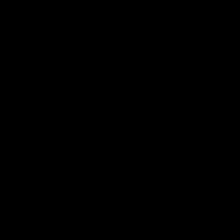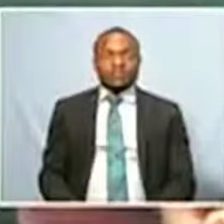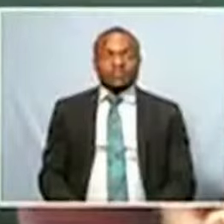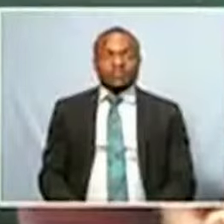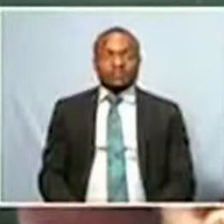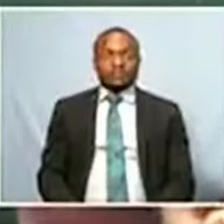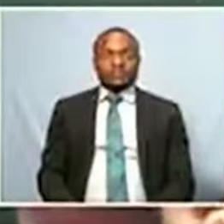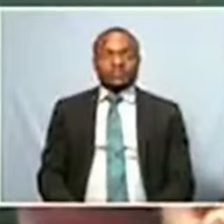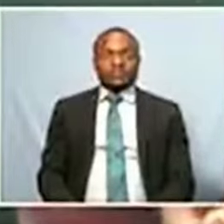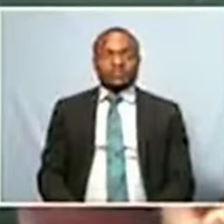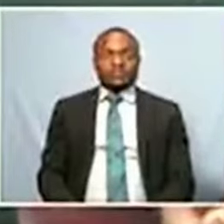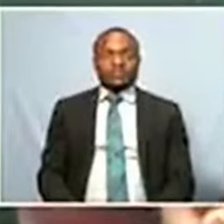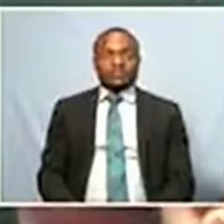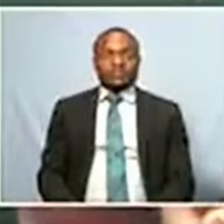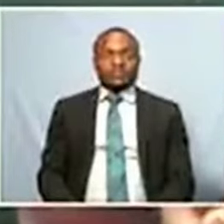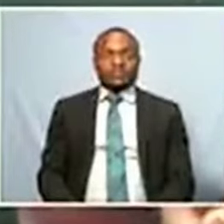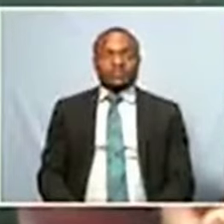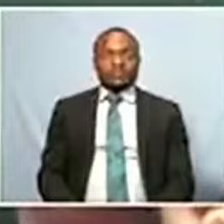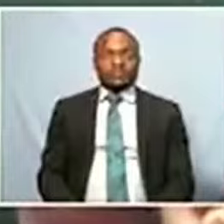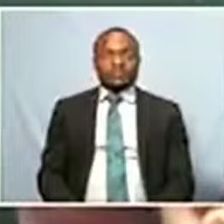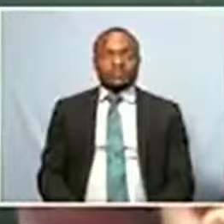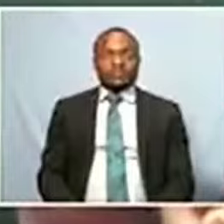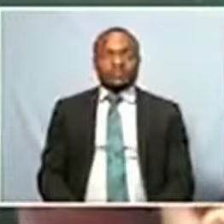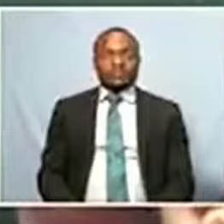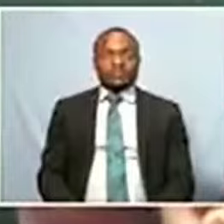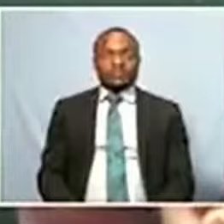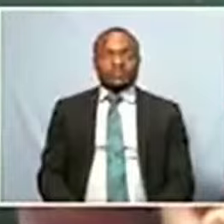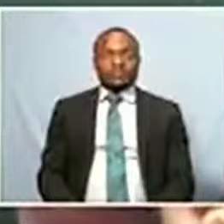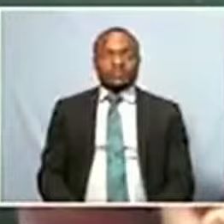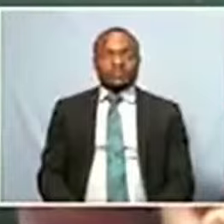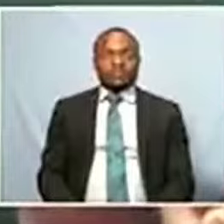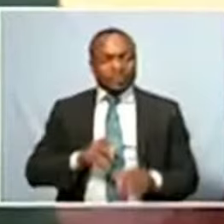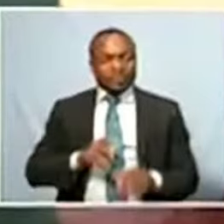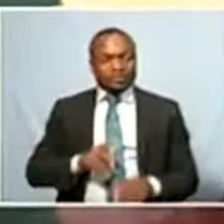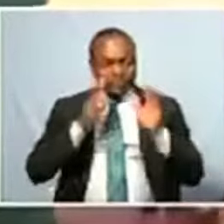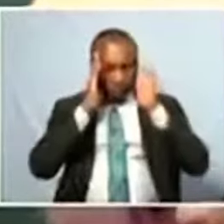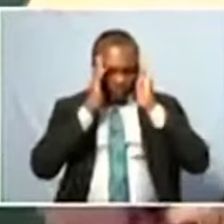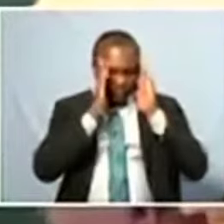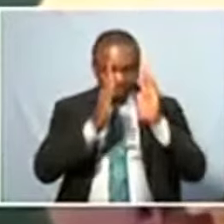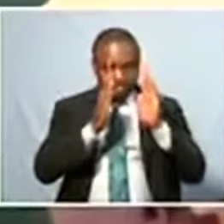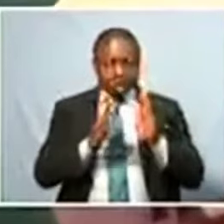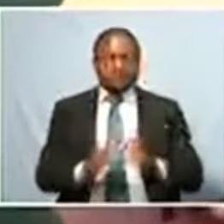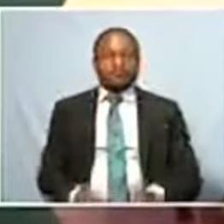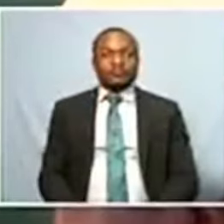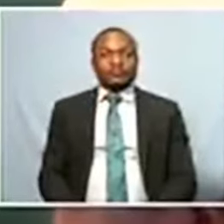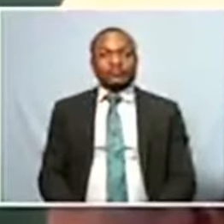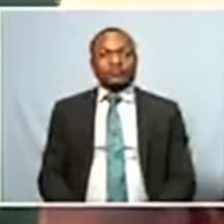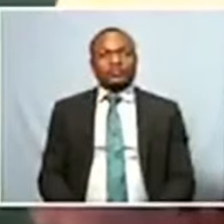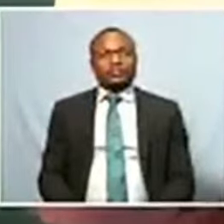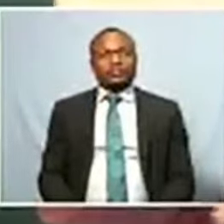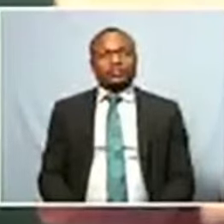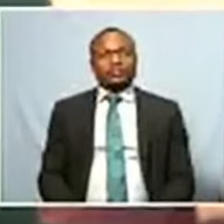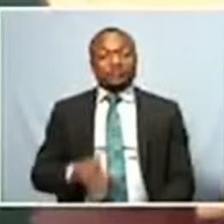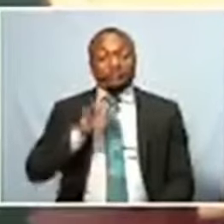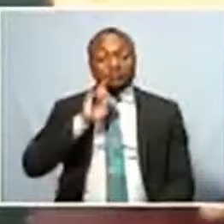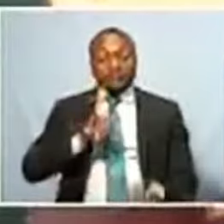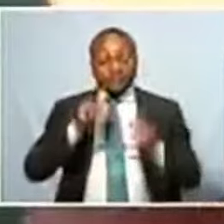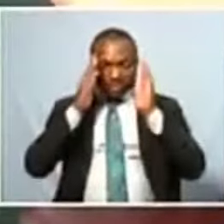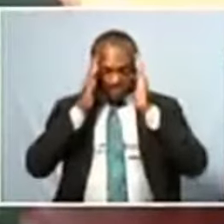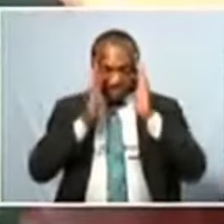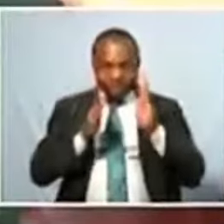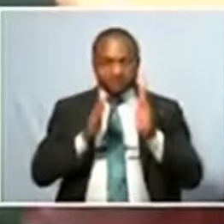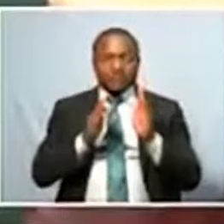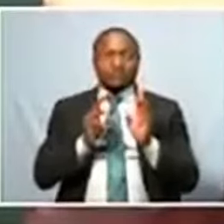affirmative. But what you should be paying attention. You should be paying attention